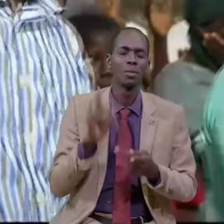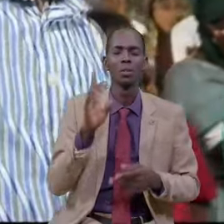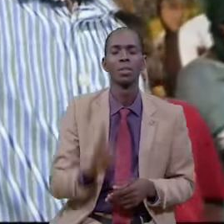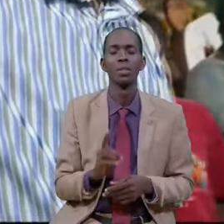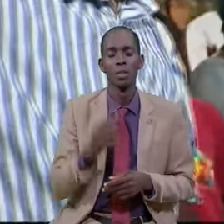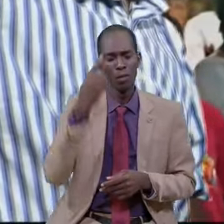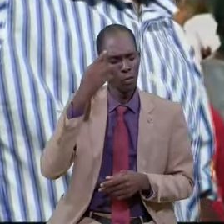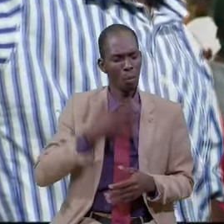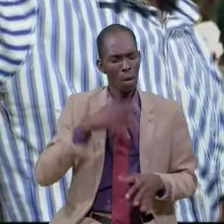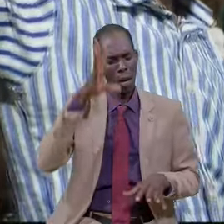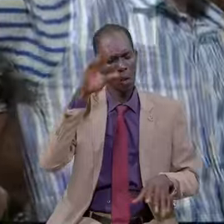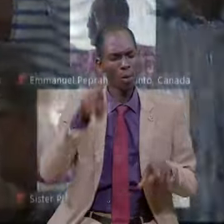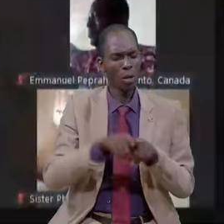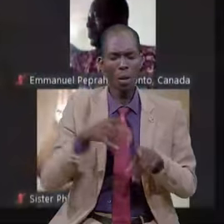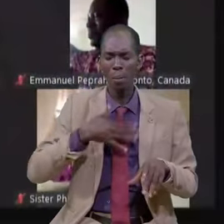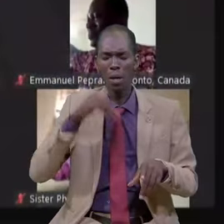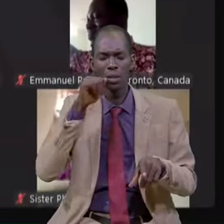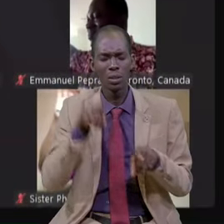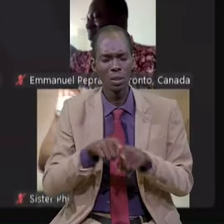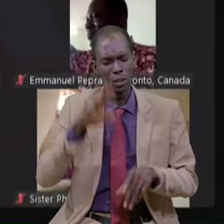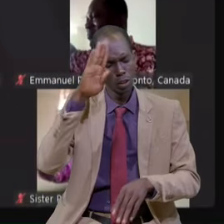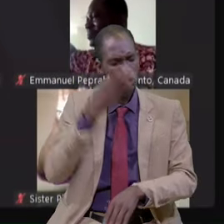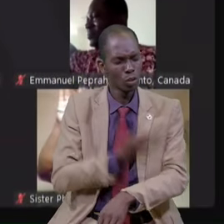my brother my sister my son my